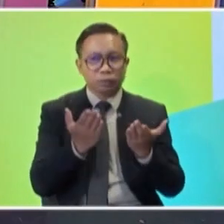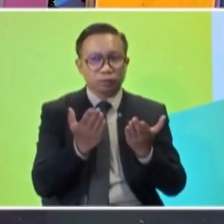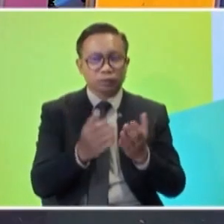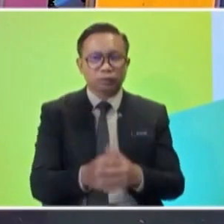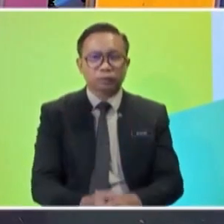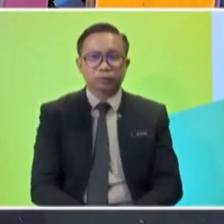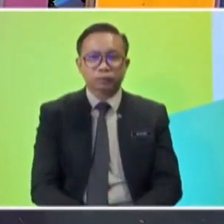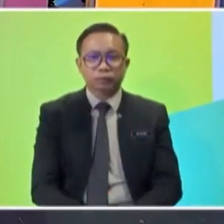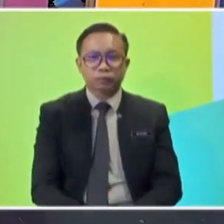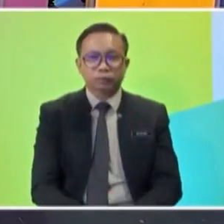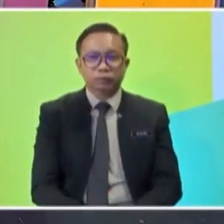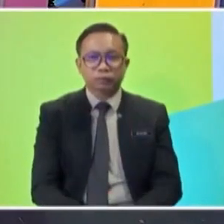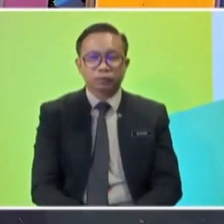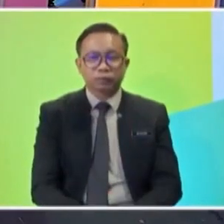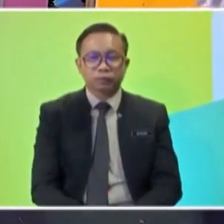cake?